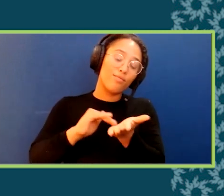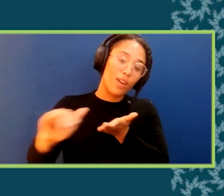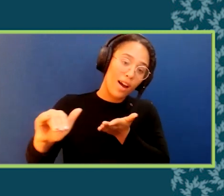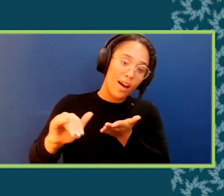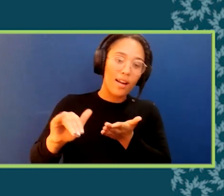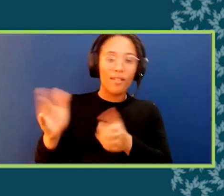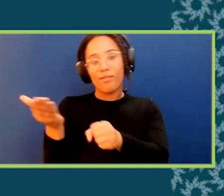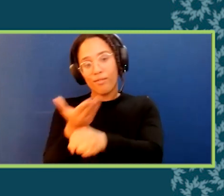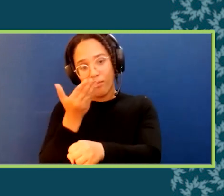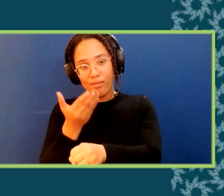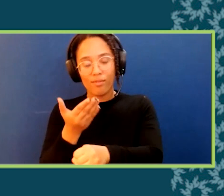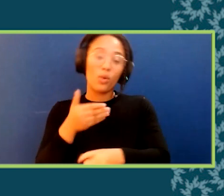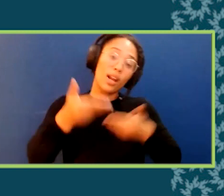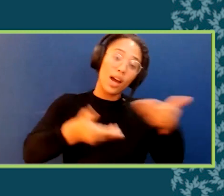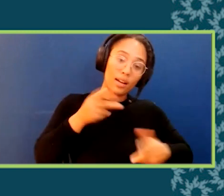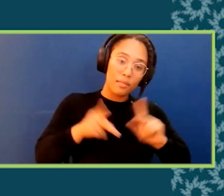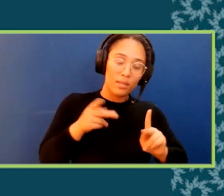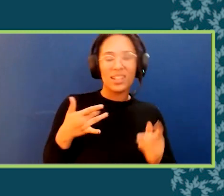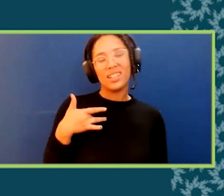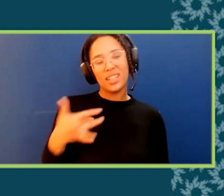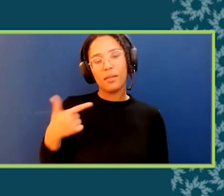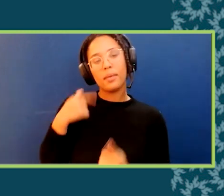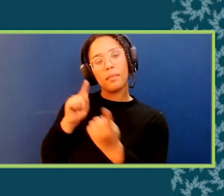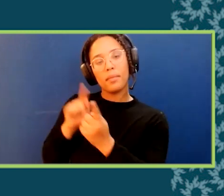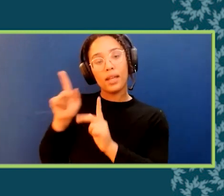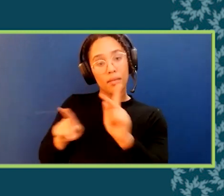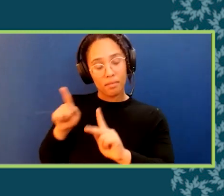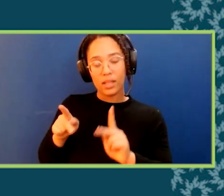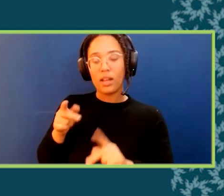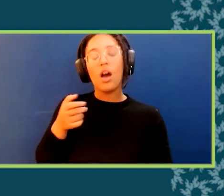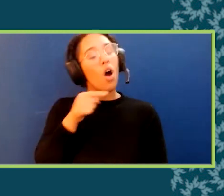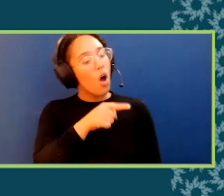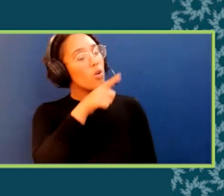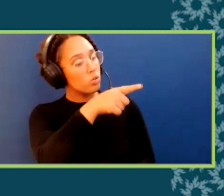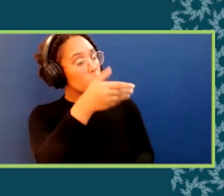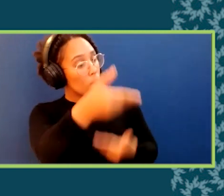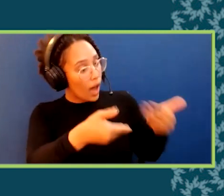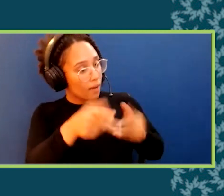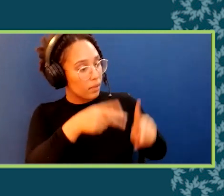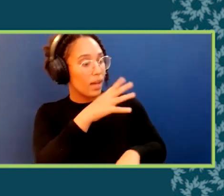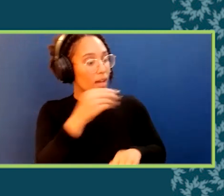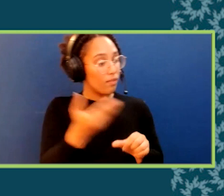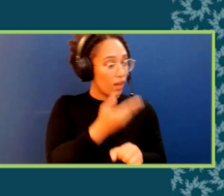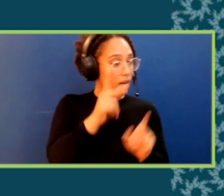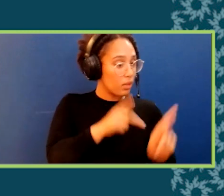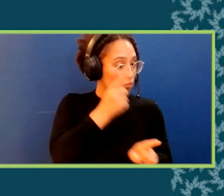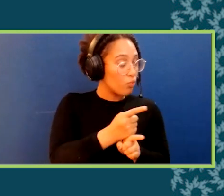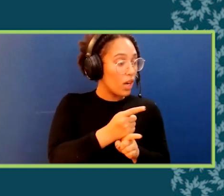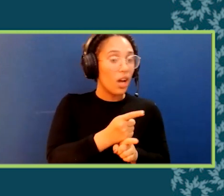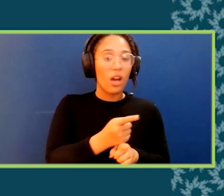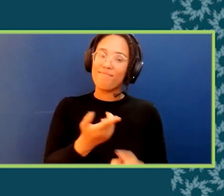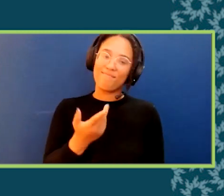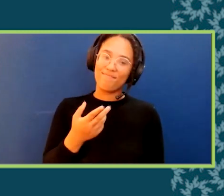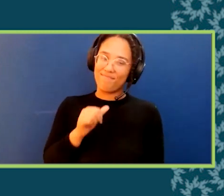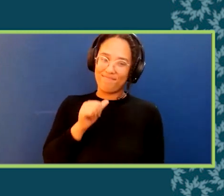that I meet in my day to day, when I say I'm in HR, they're like, oh, so you're the one that hires and fires people. And that's not